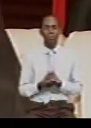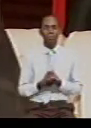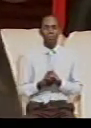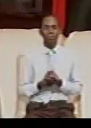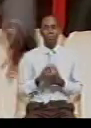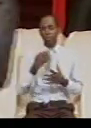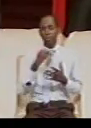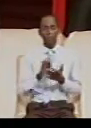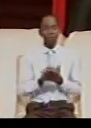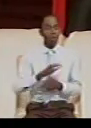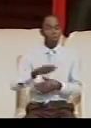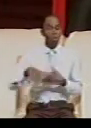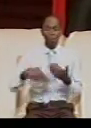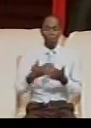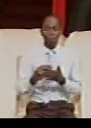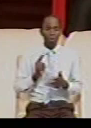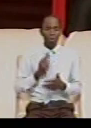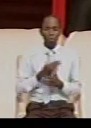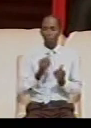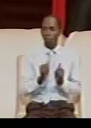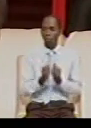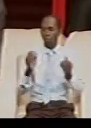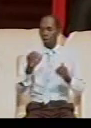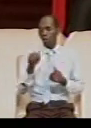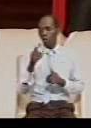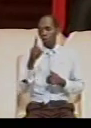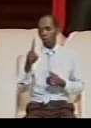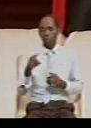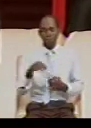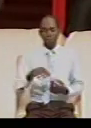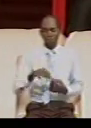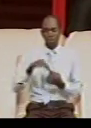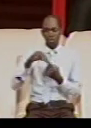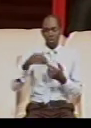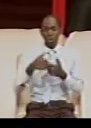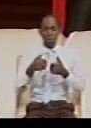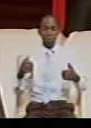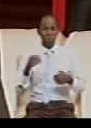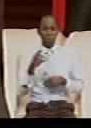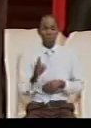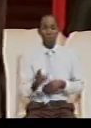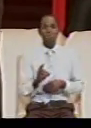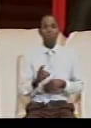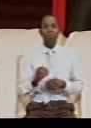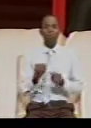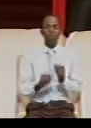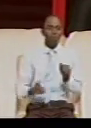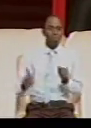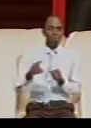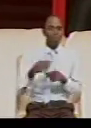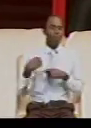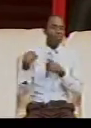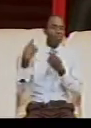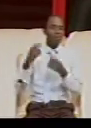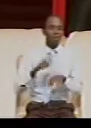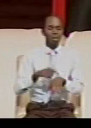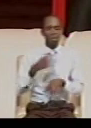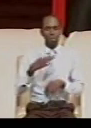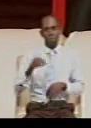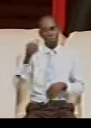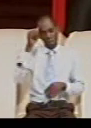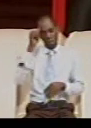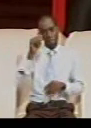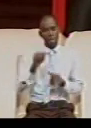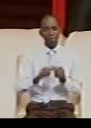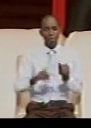says, all of us without exception, all the offspring of Adam, everyone that has come out of a